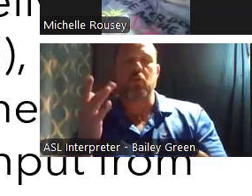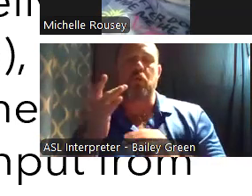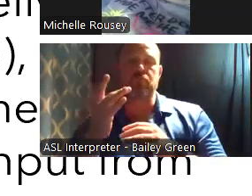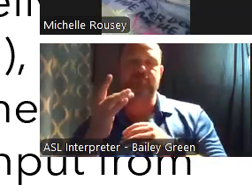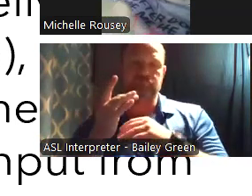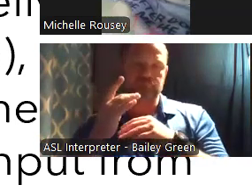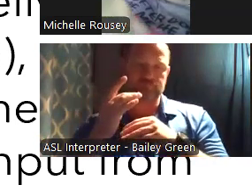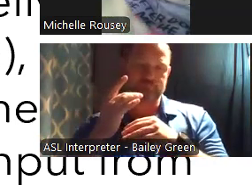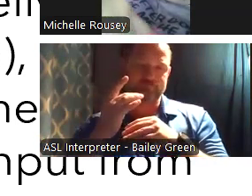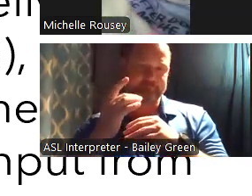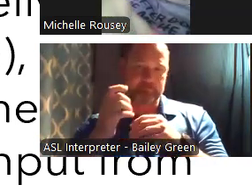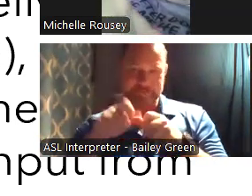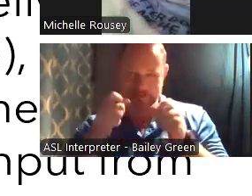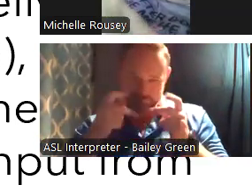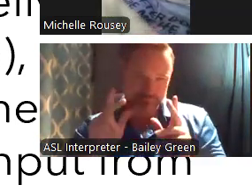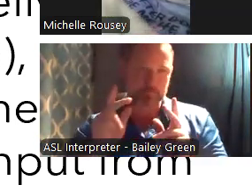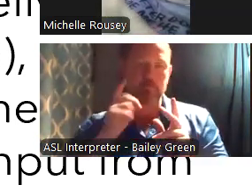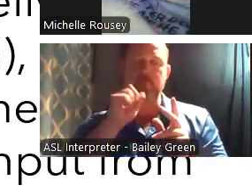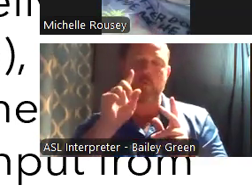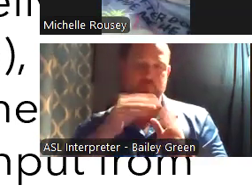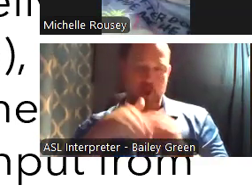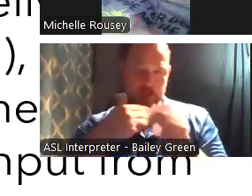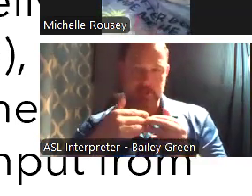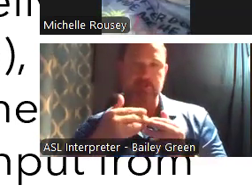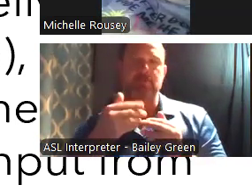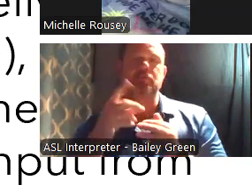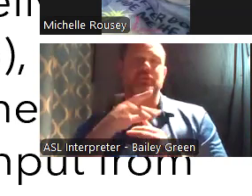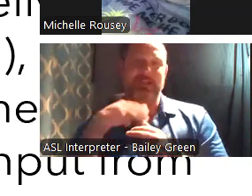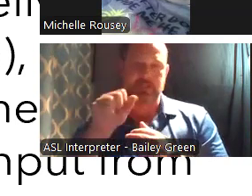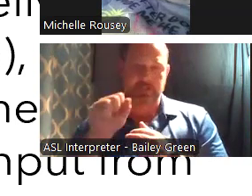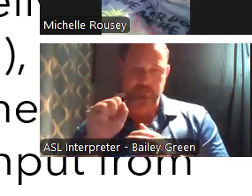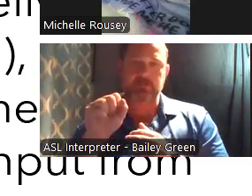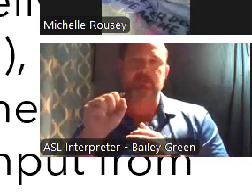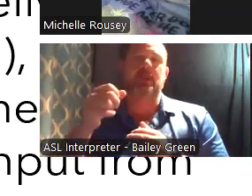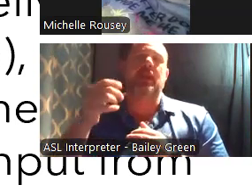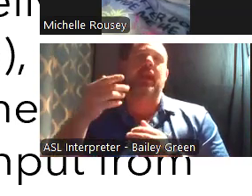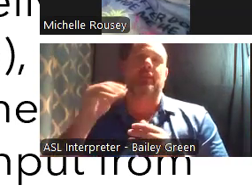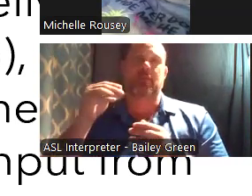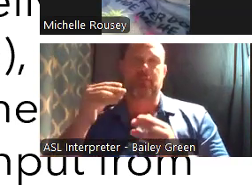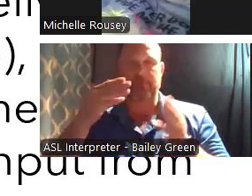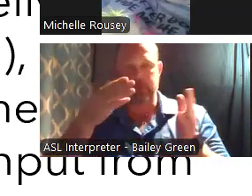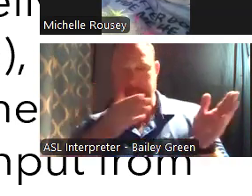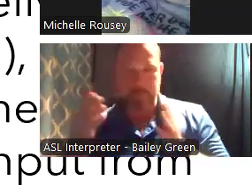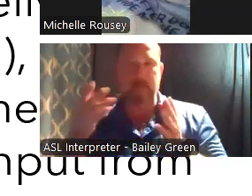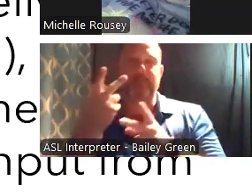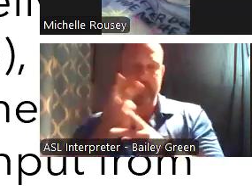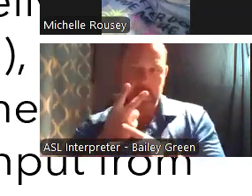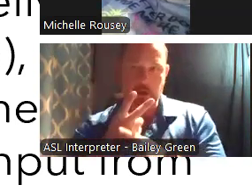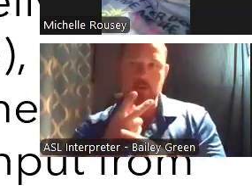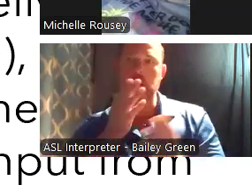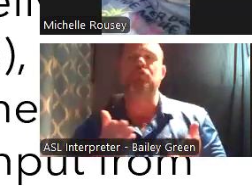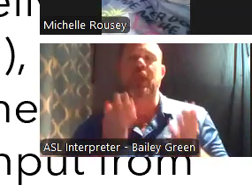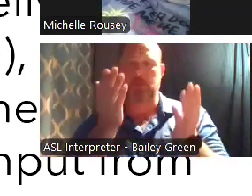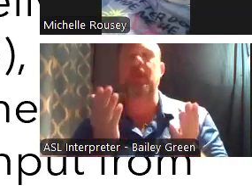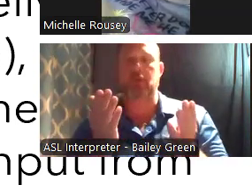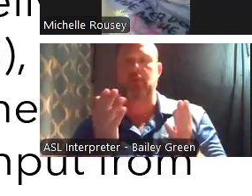eligibility and process through DHCS. And having a finalized provisional plan of care in place, we recommend that a provisional plan